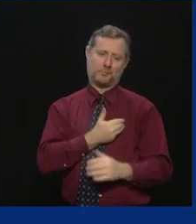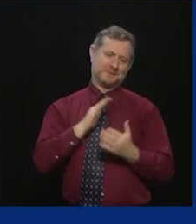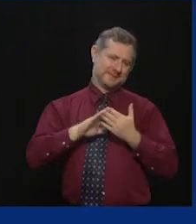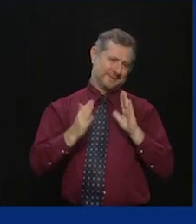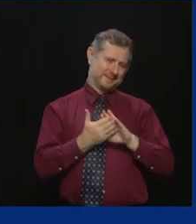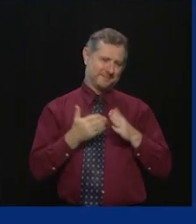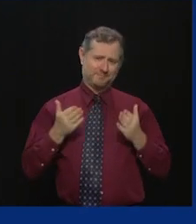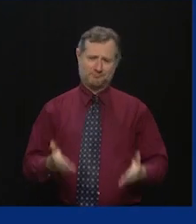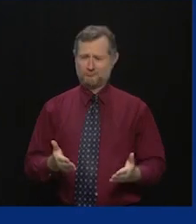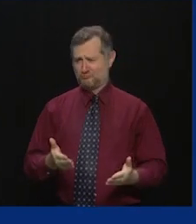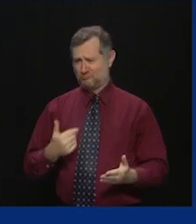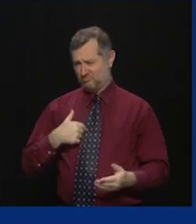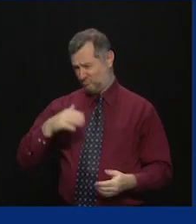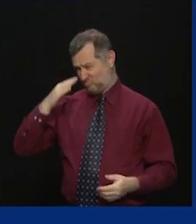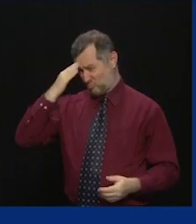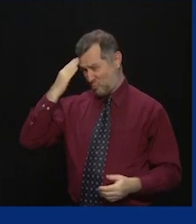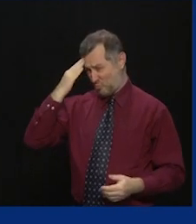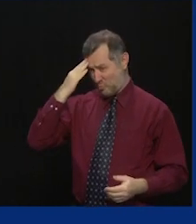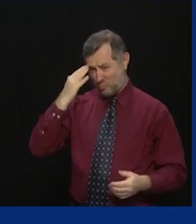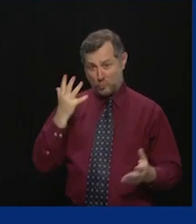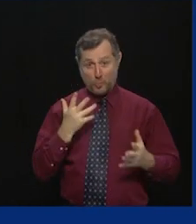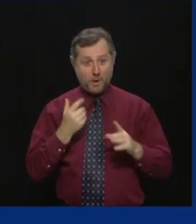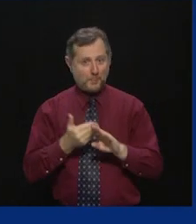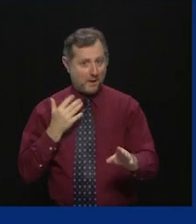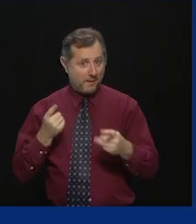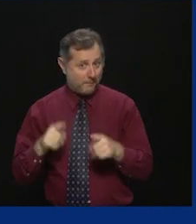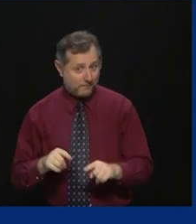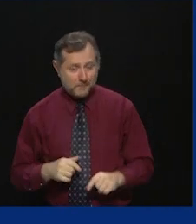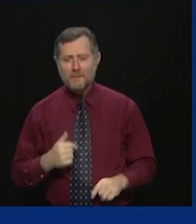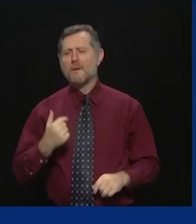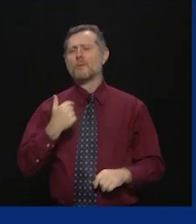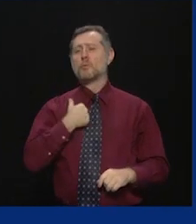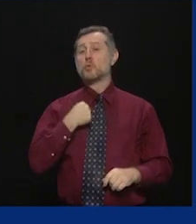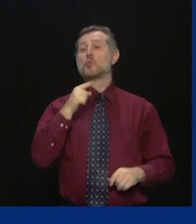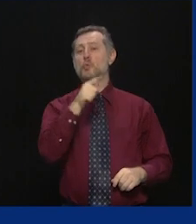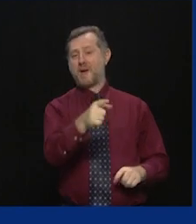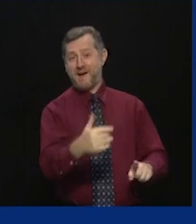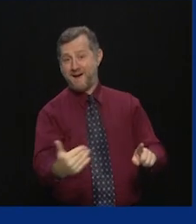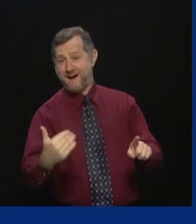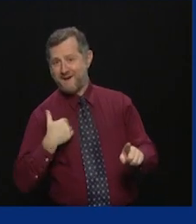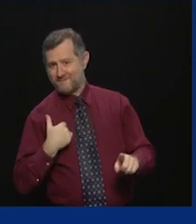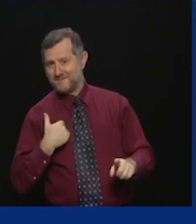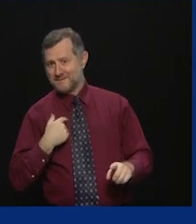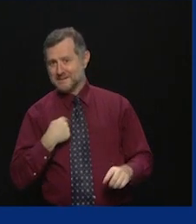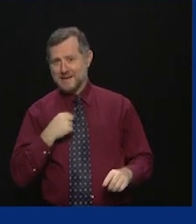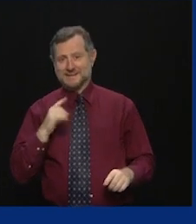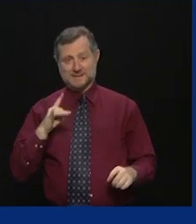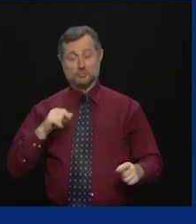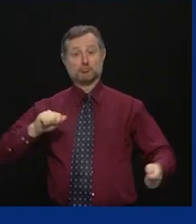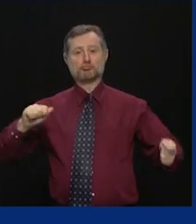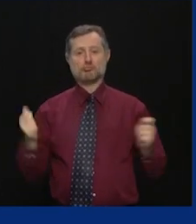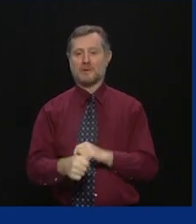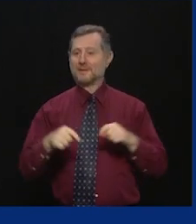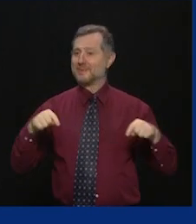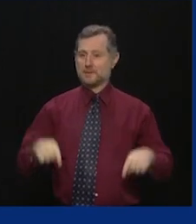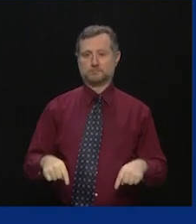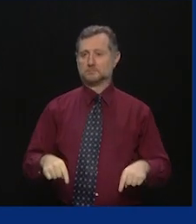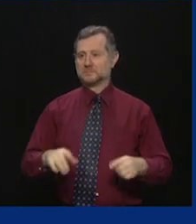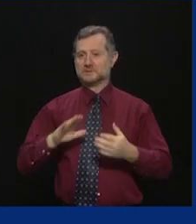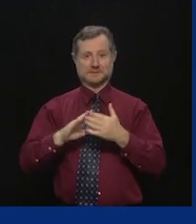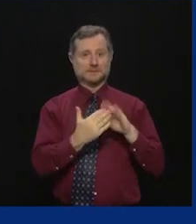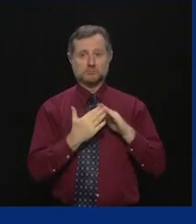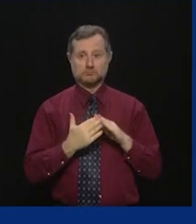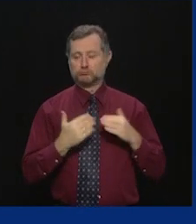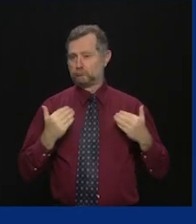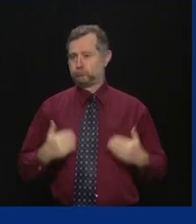what happens, you have, and we have, changed our city for generations to come, leaving it